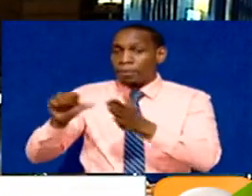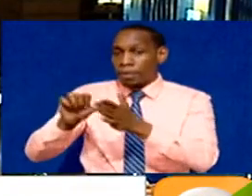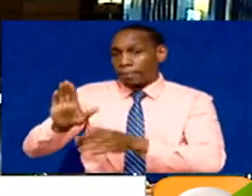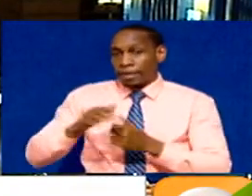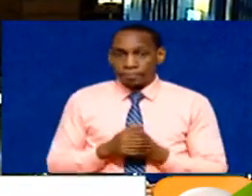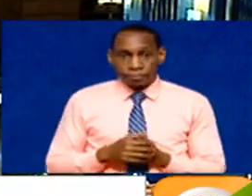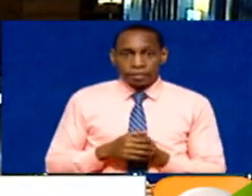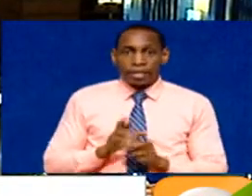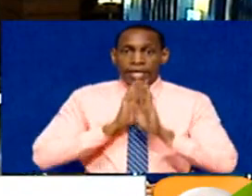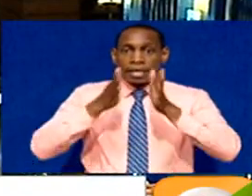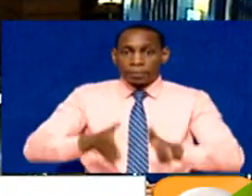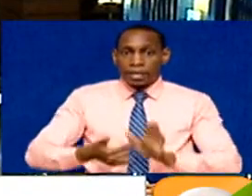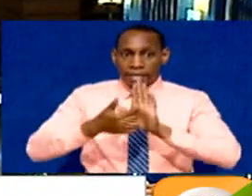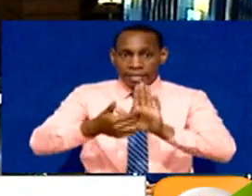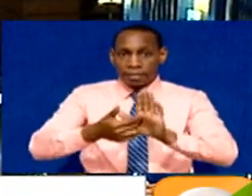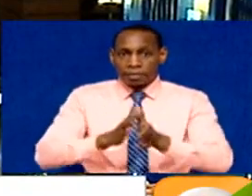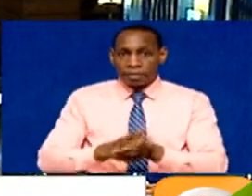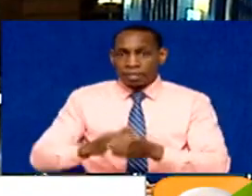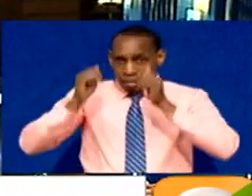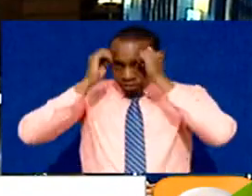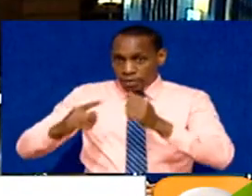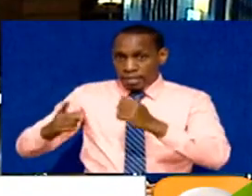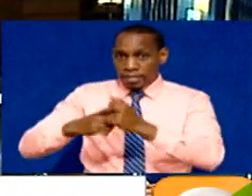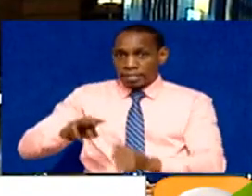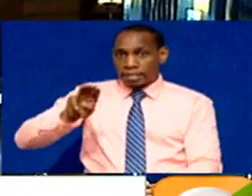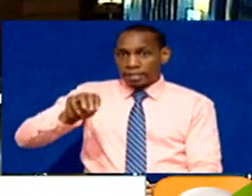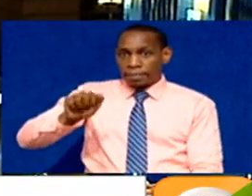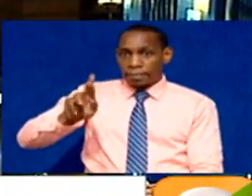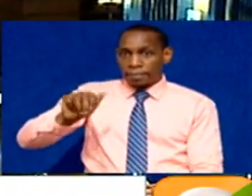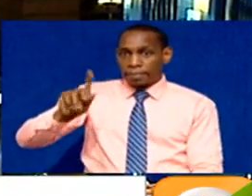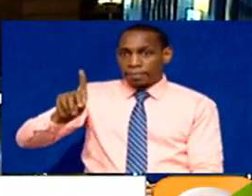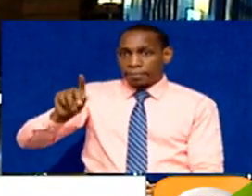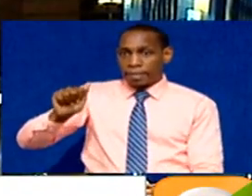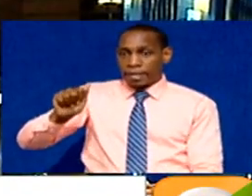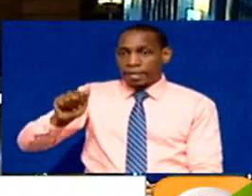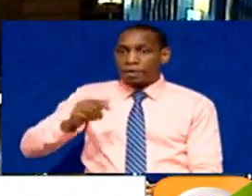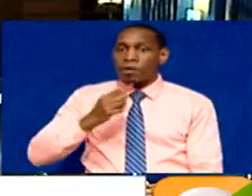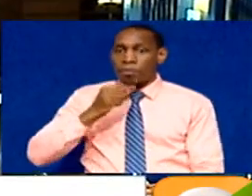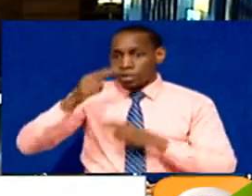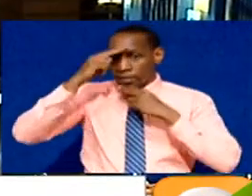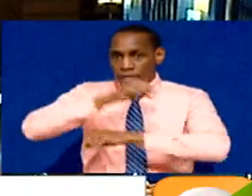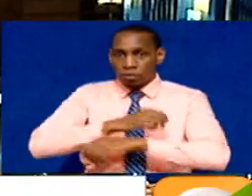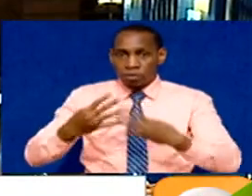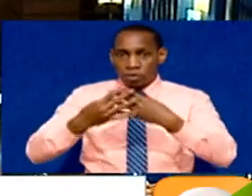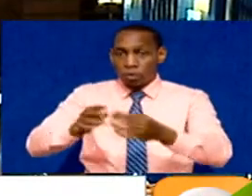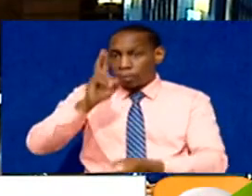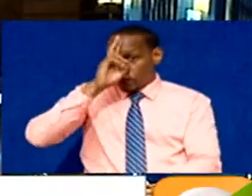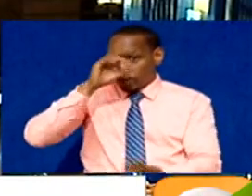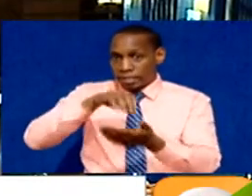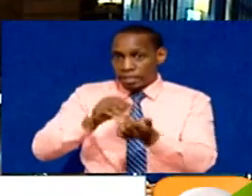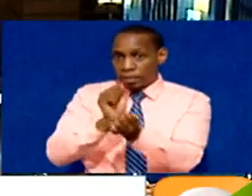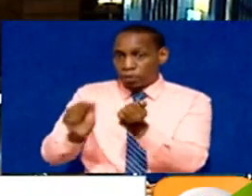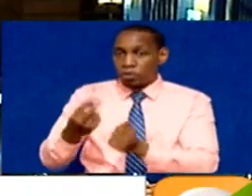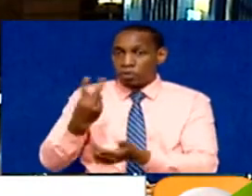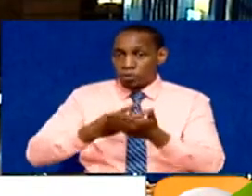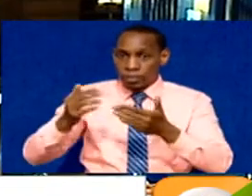unrest. And as Raquel Muigai reports, 6 students from Maranda High School will be detained at the Bondo police station for